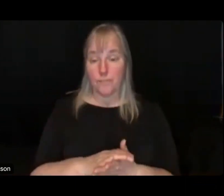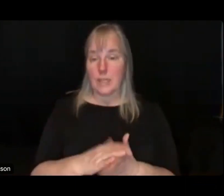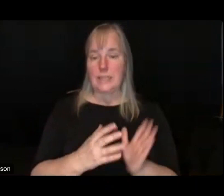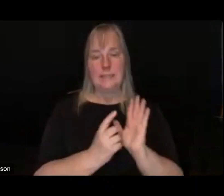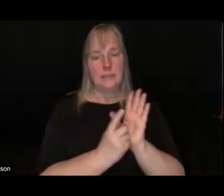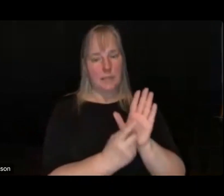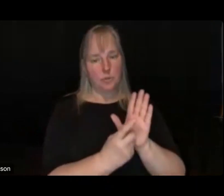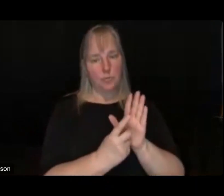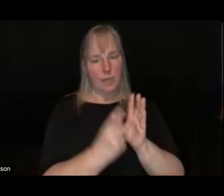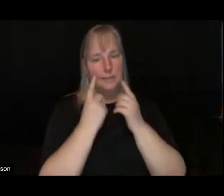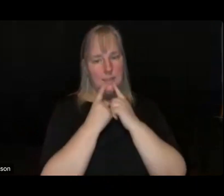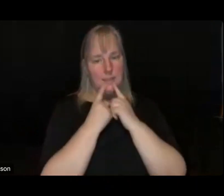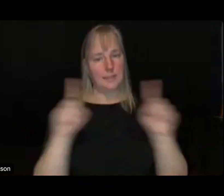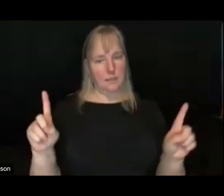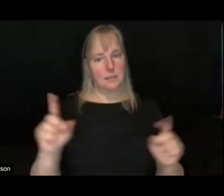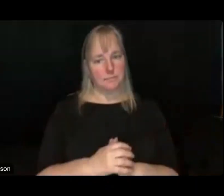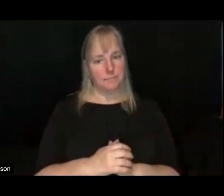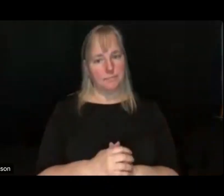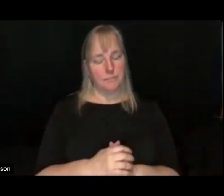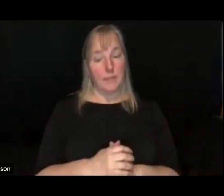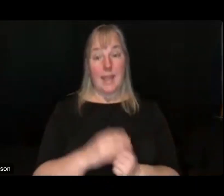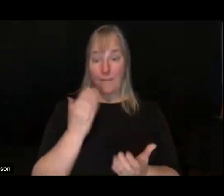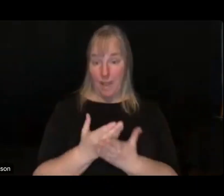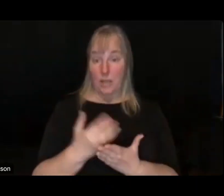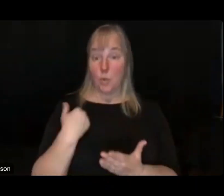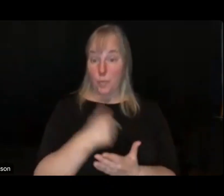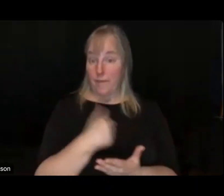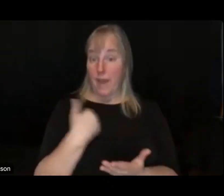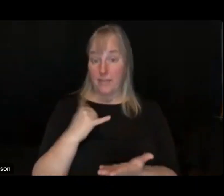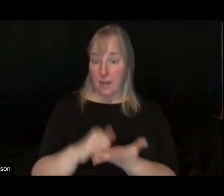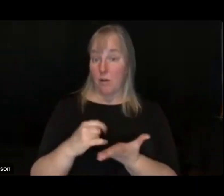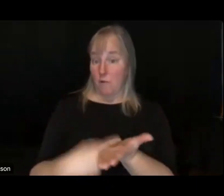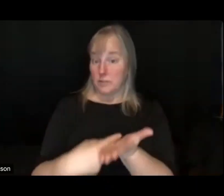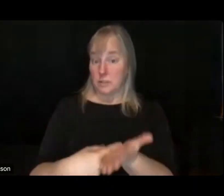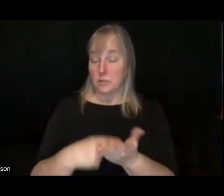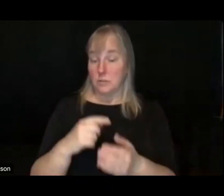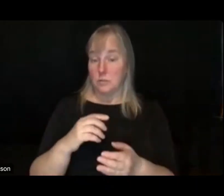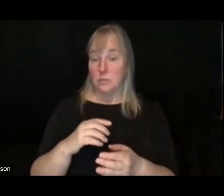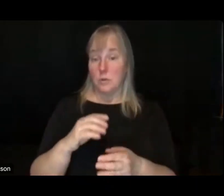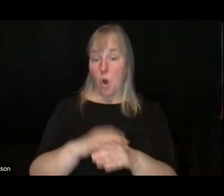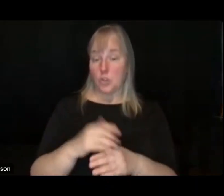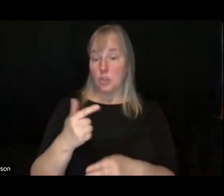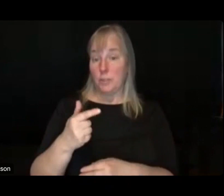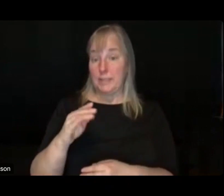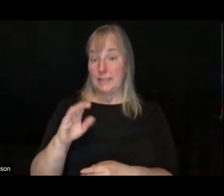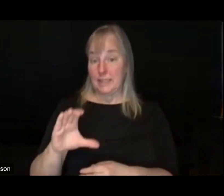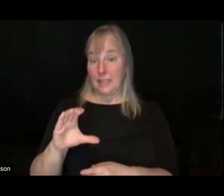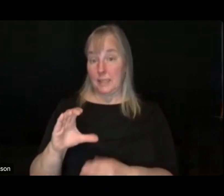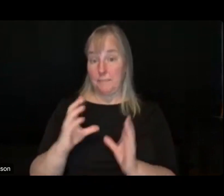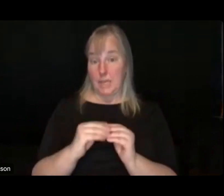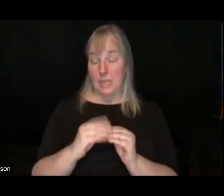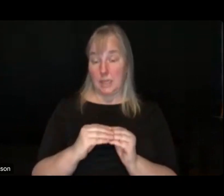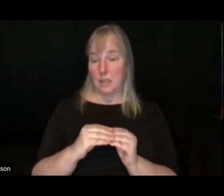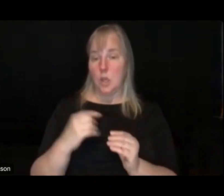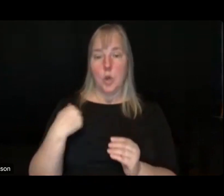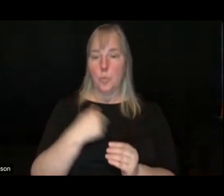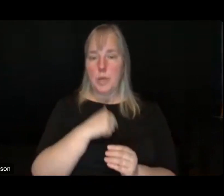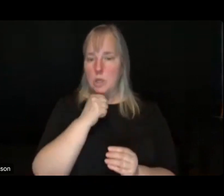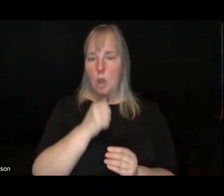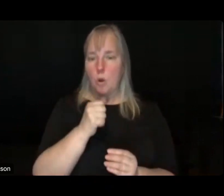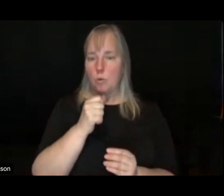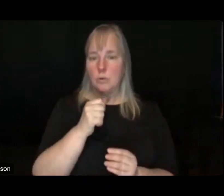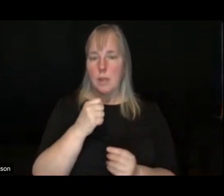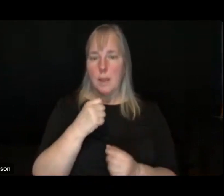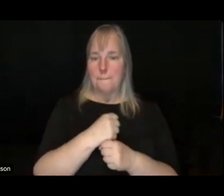the success we have. And in fact, we've had this conversation on a GBC meeting, that we don't make known the